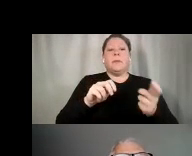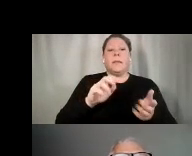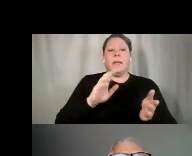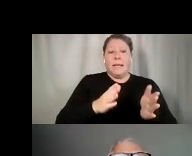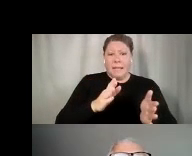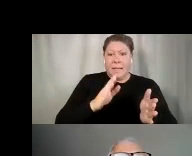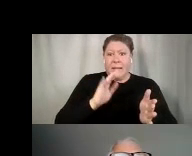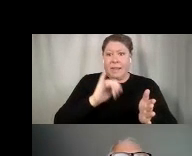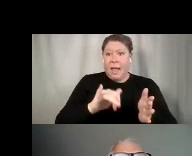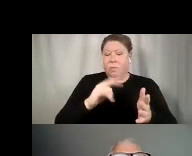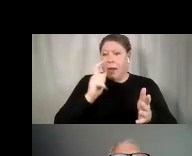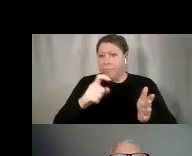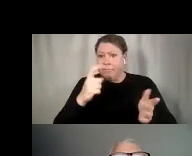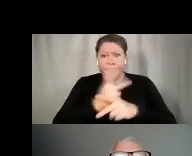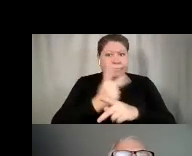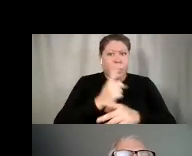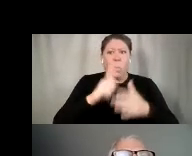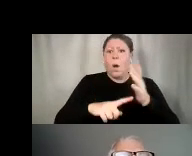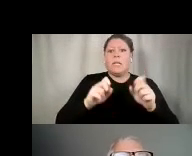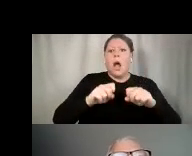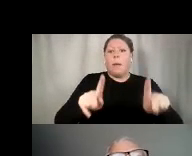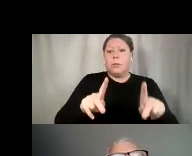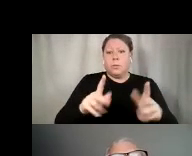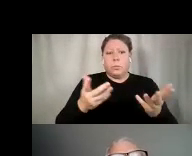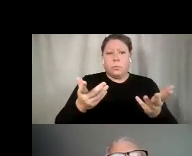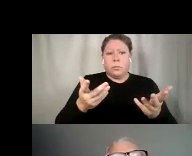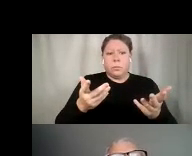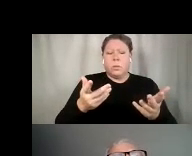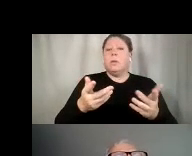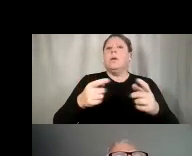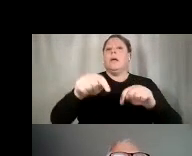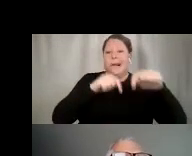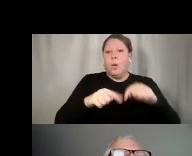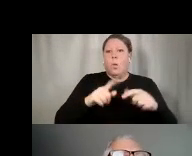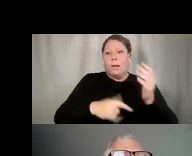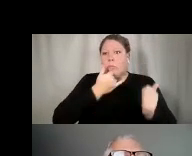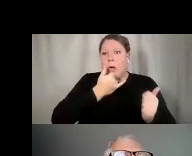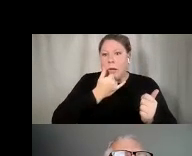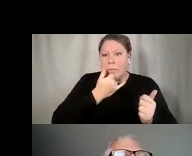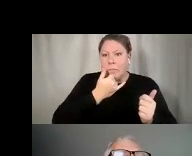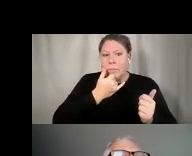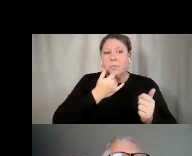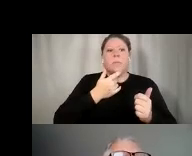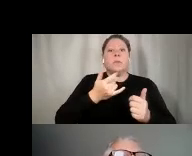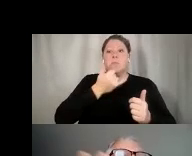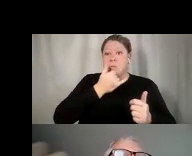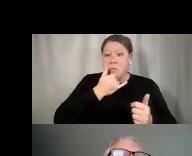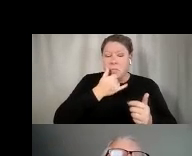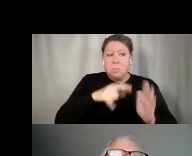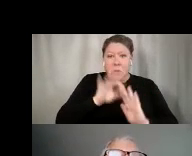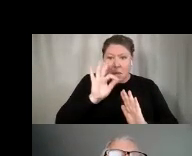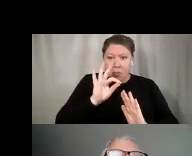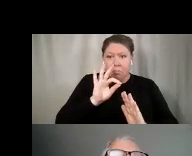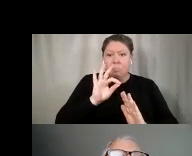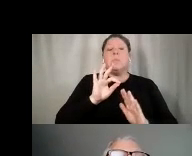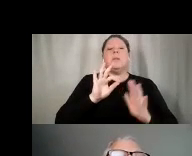the opportunities. We have to figure out what's wrong. And then we go through and we generate ideas. This is where we're going to go through that